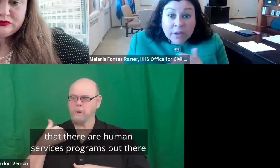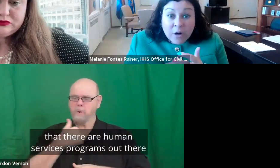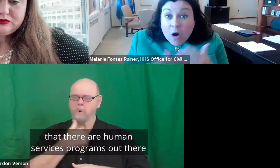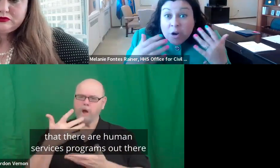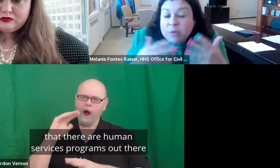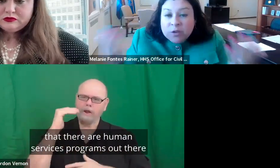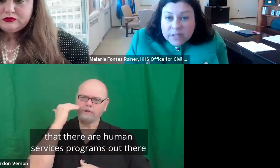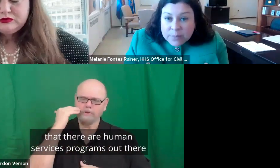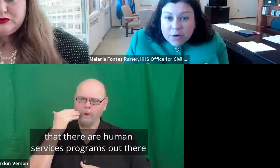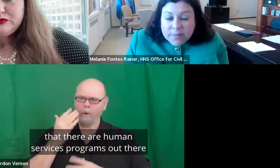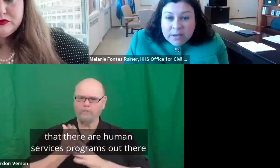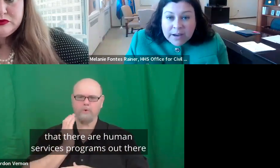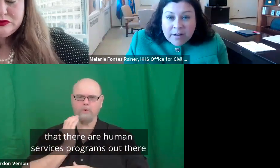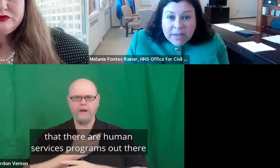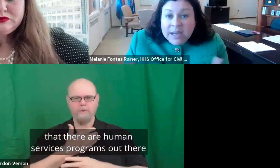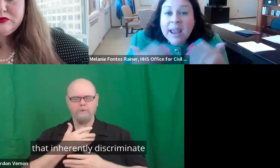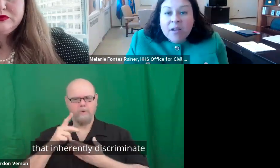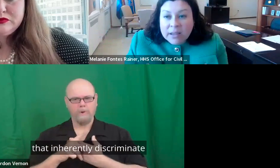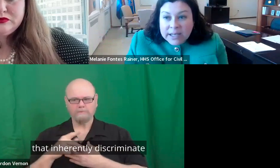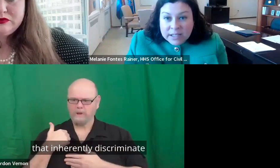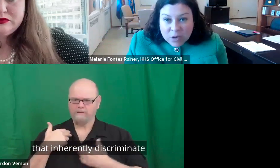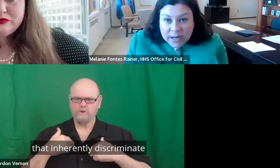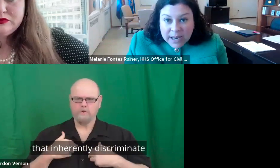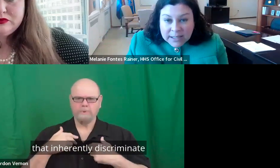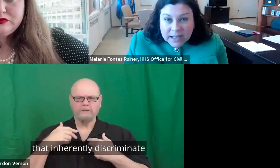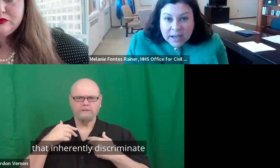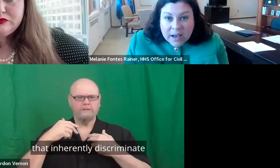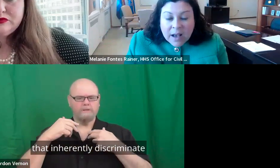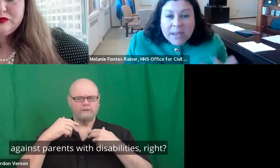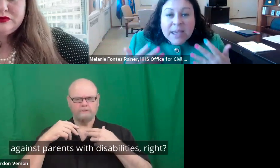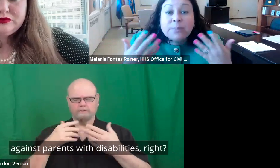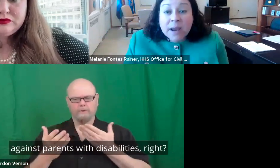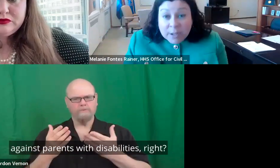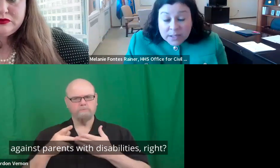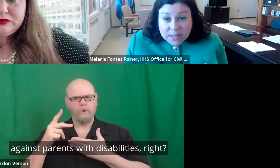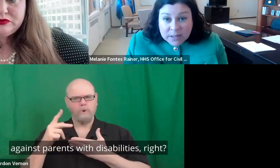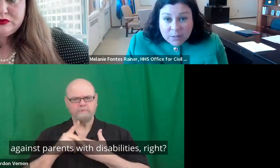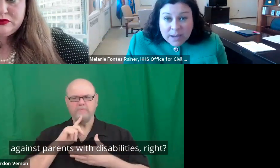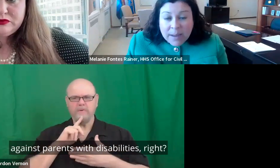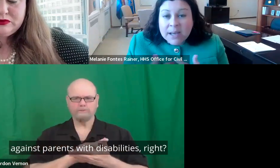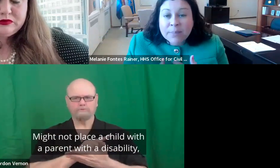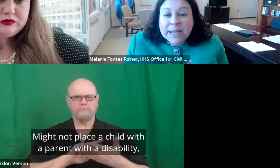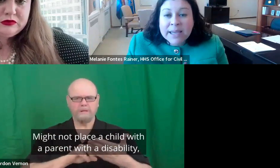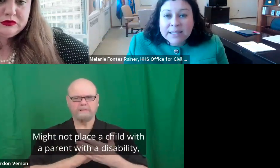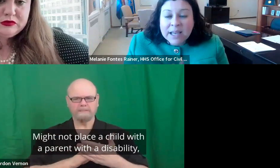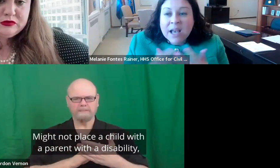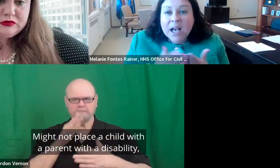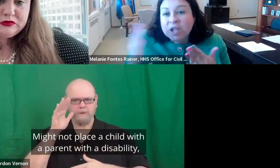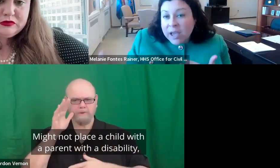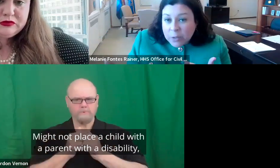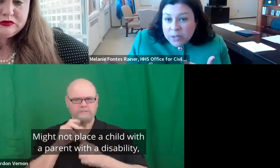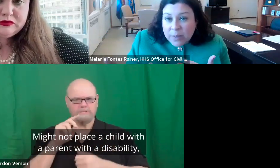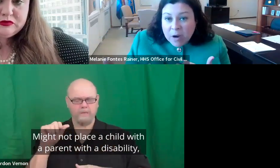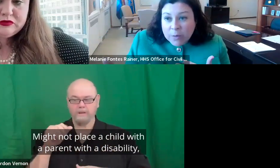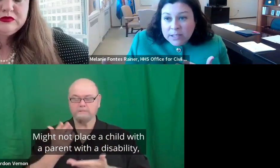that there are human services programs out there that inherently discriminate against parents with disabilities, right? It might not place